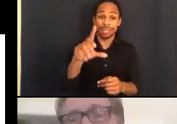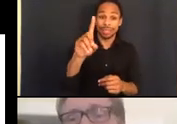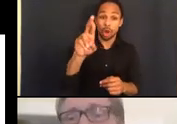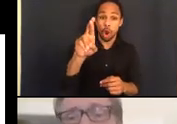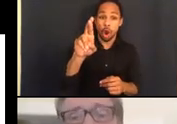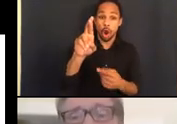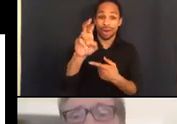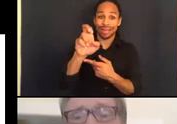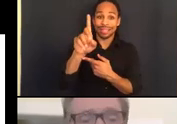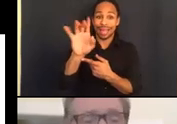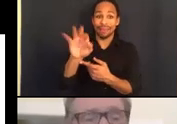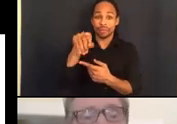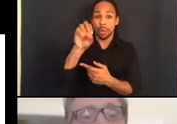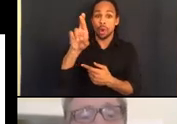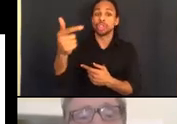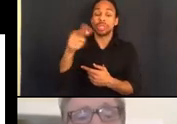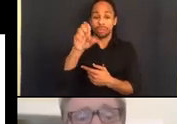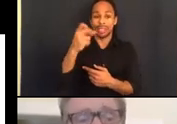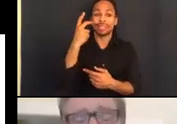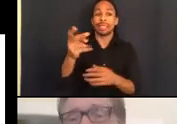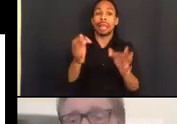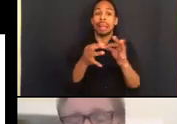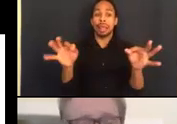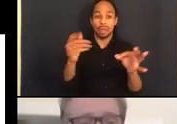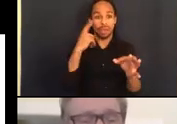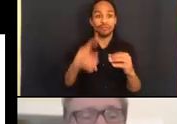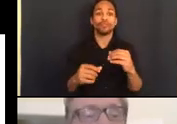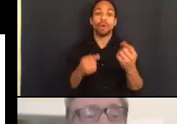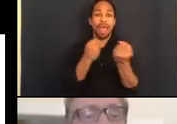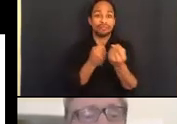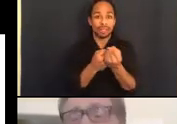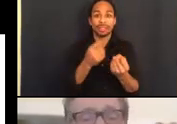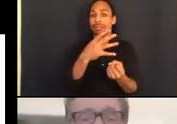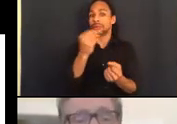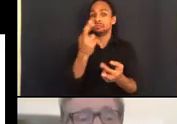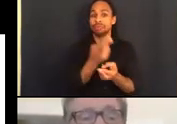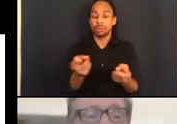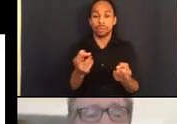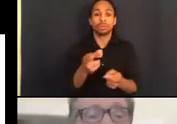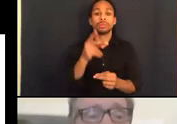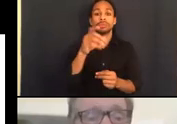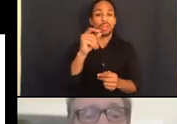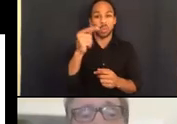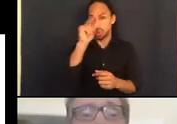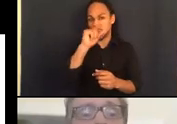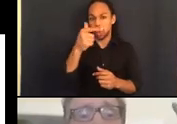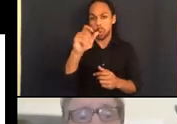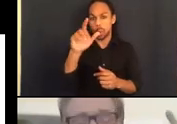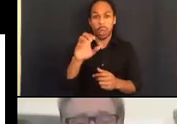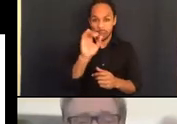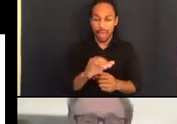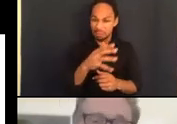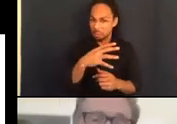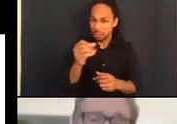dredf.org. There's a link at the top of the page for advocacy and resources. You can just Google that and find it as well.